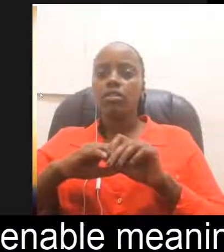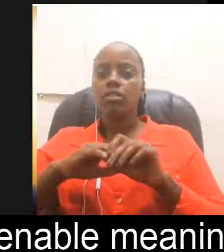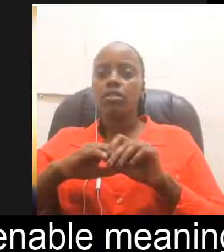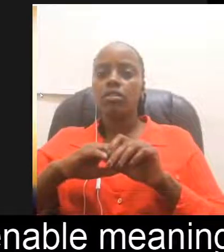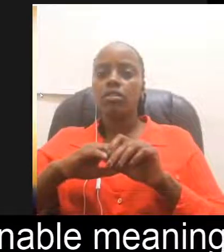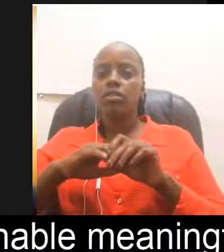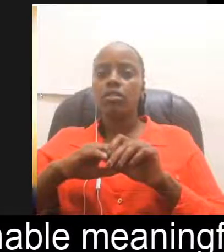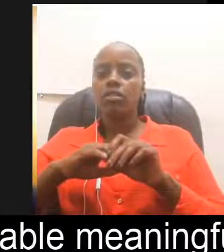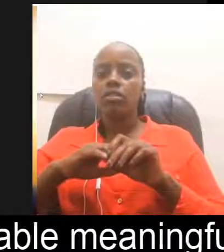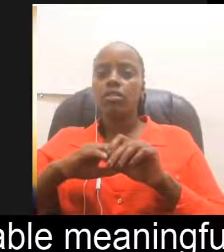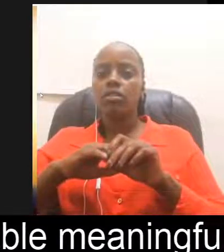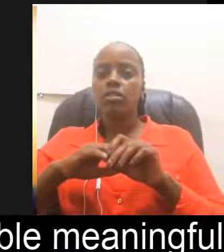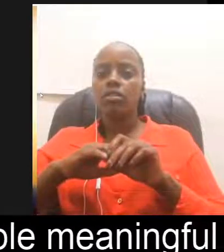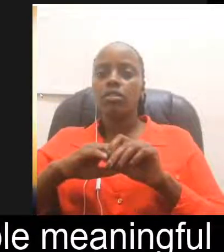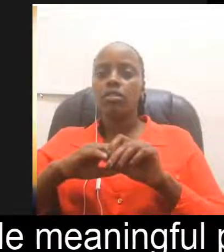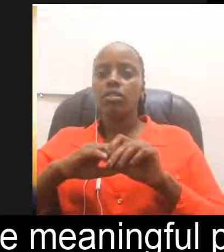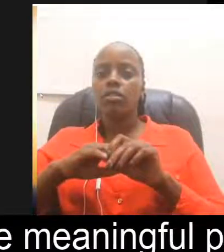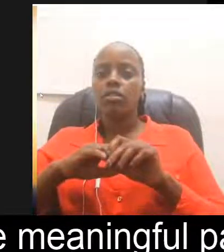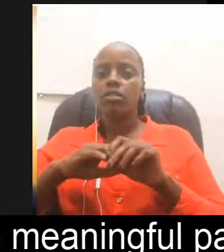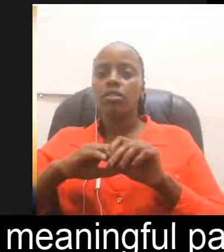earphones.